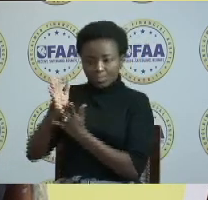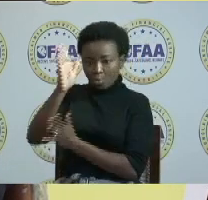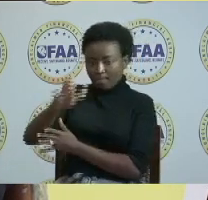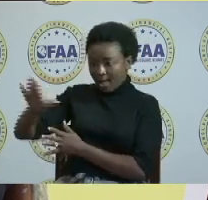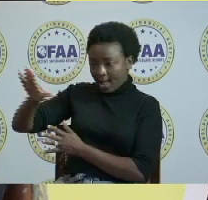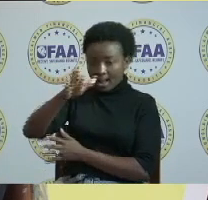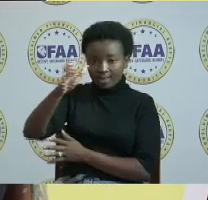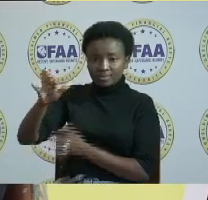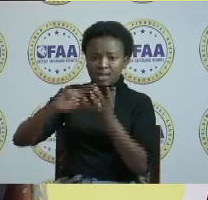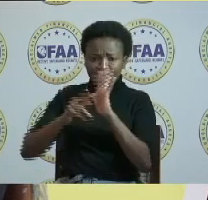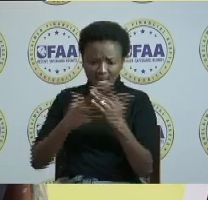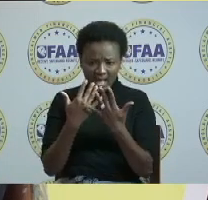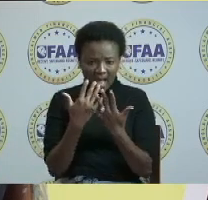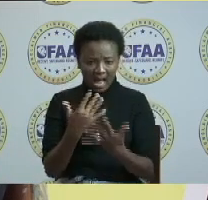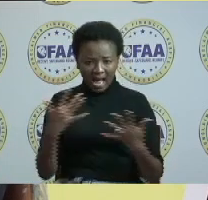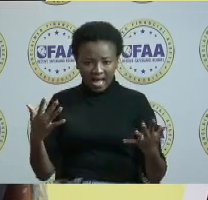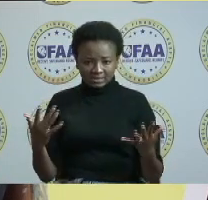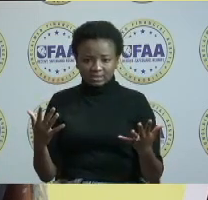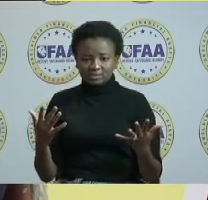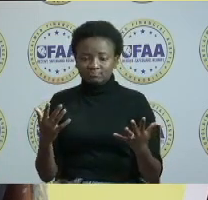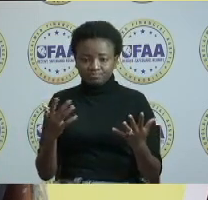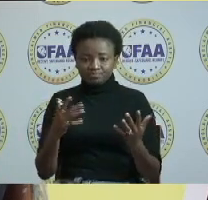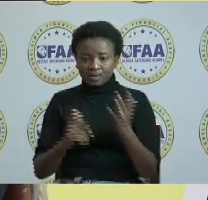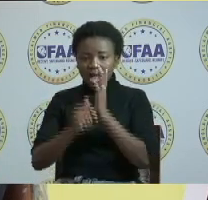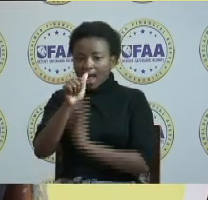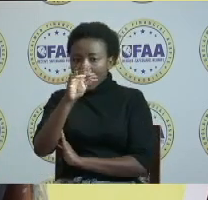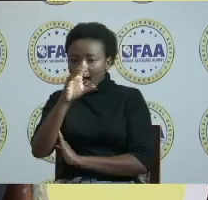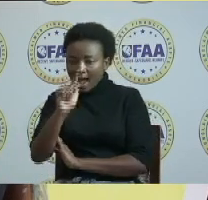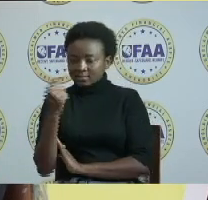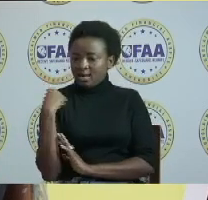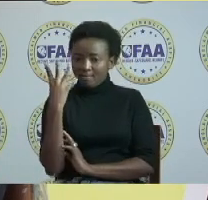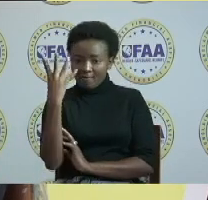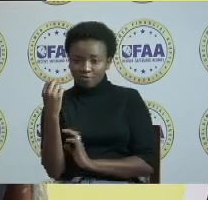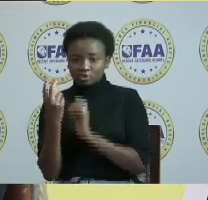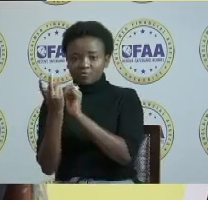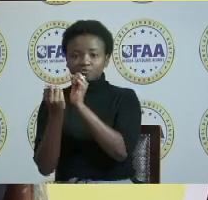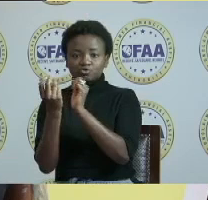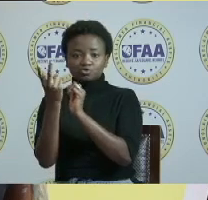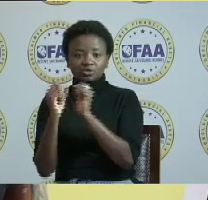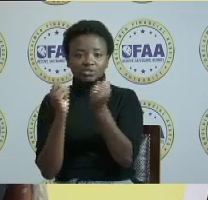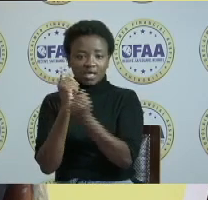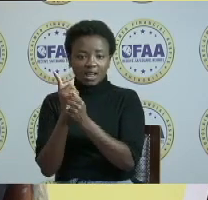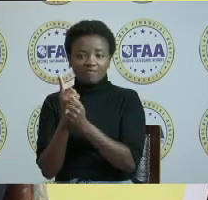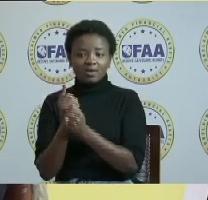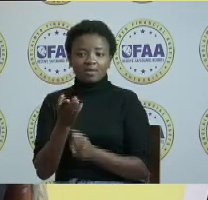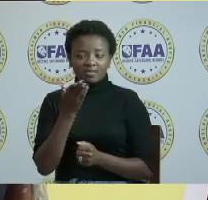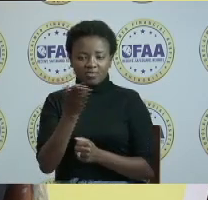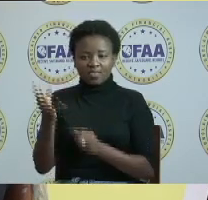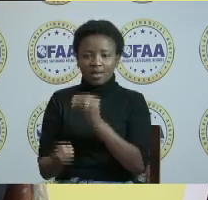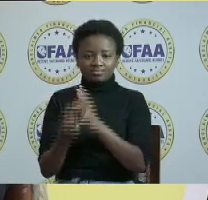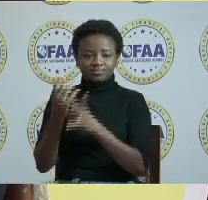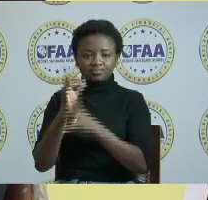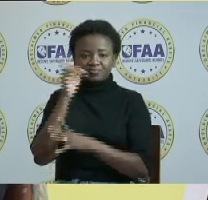is Unclaimed Financial Assets Act, number 40 of 2011. That is the piece of legislation